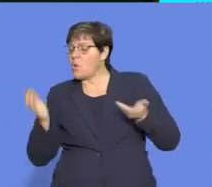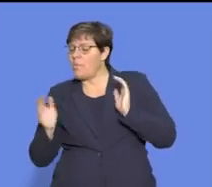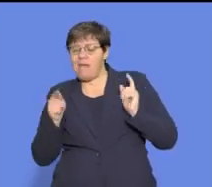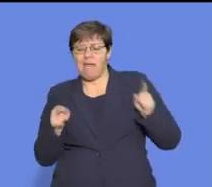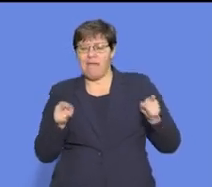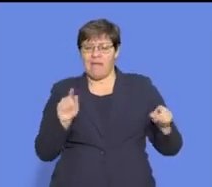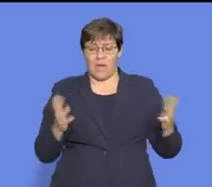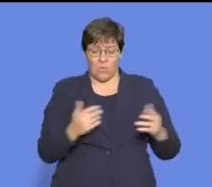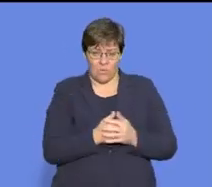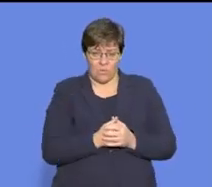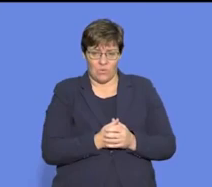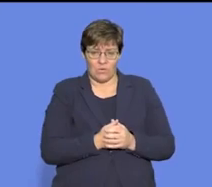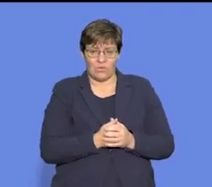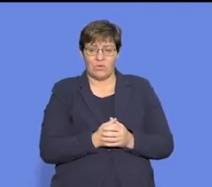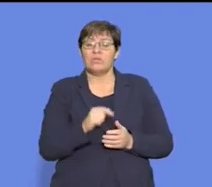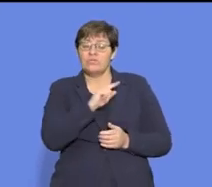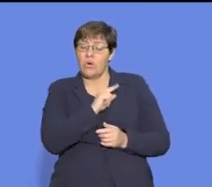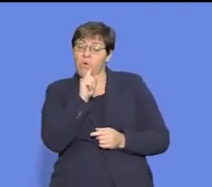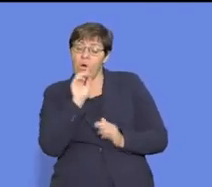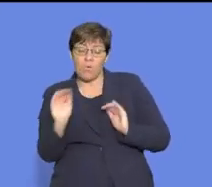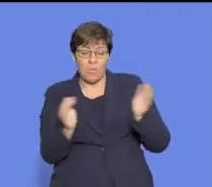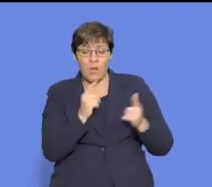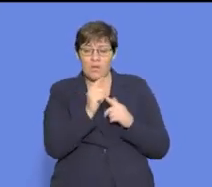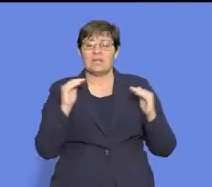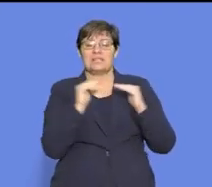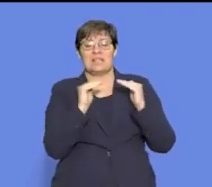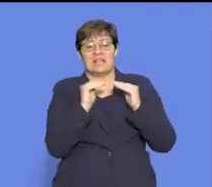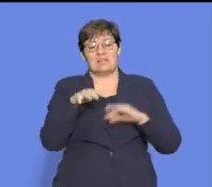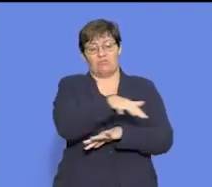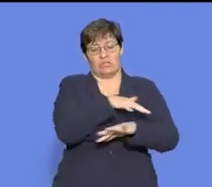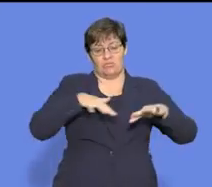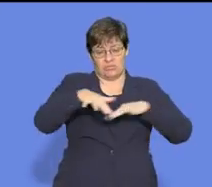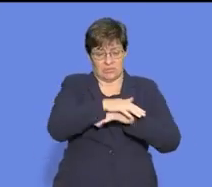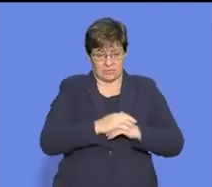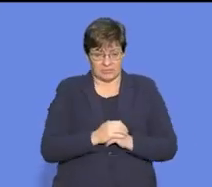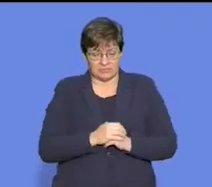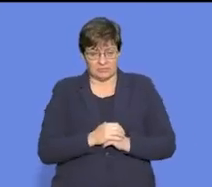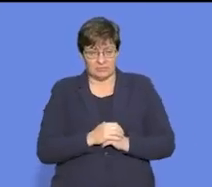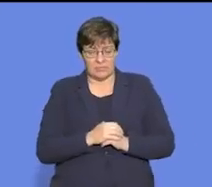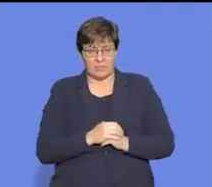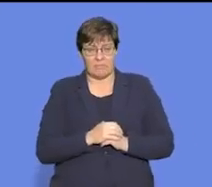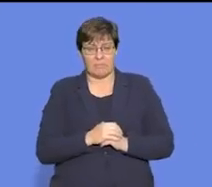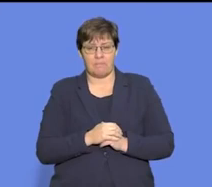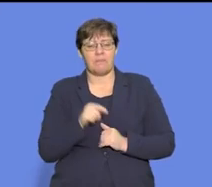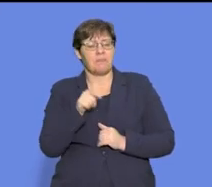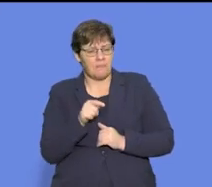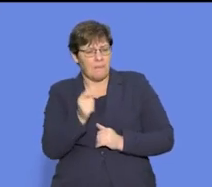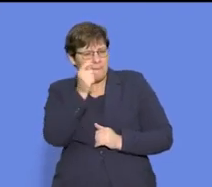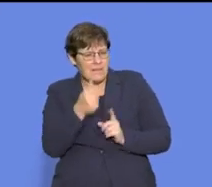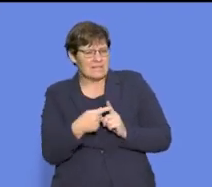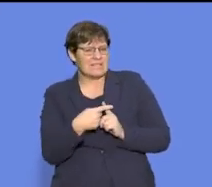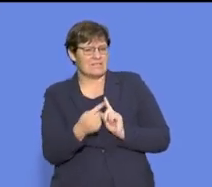for electrochemical cells, we need some standard conditions. And the standard conditions here